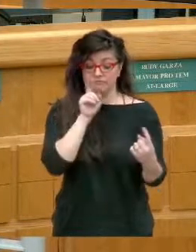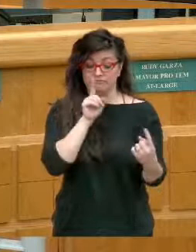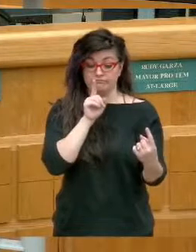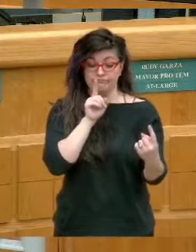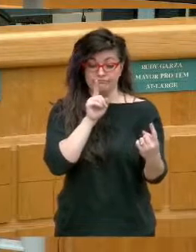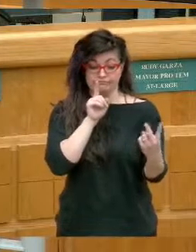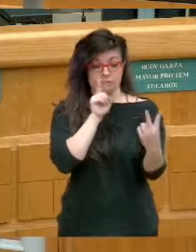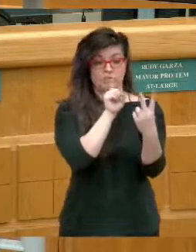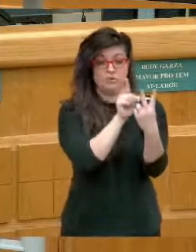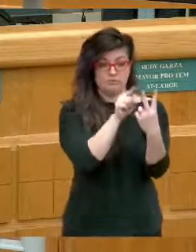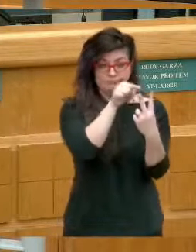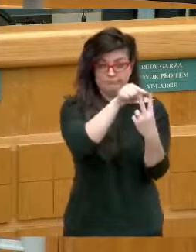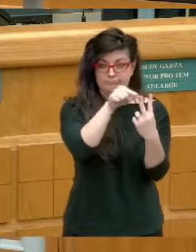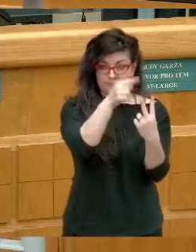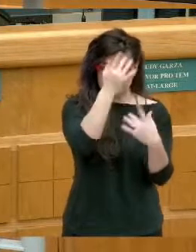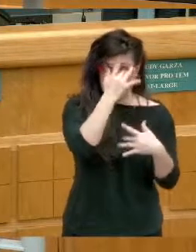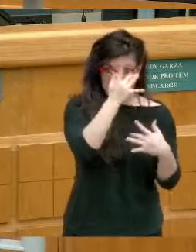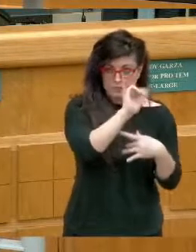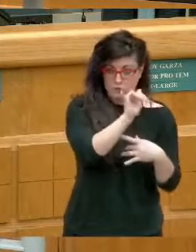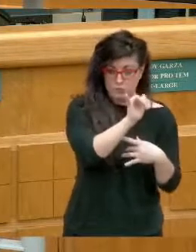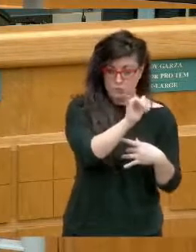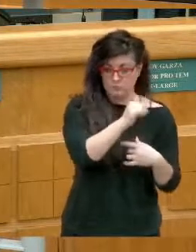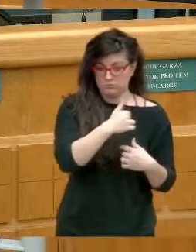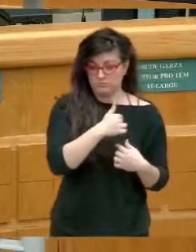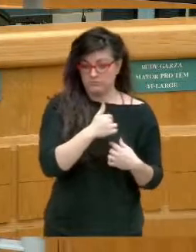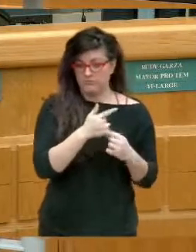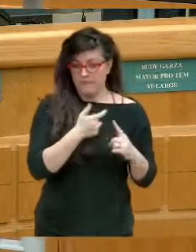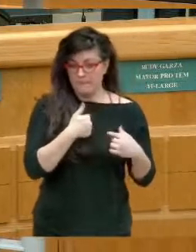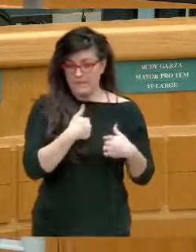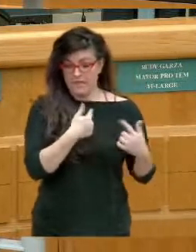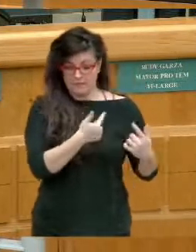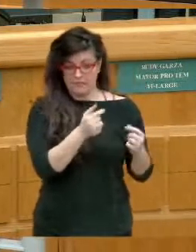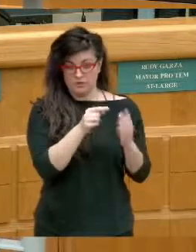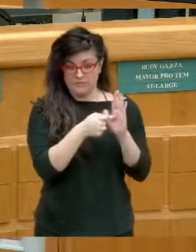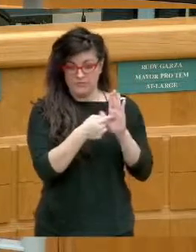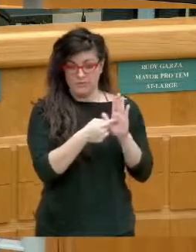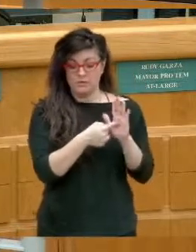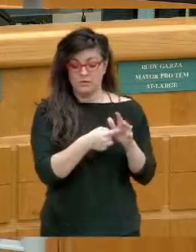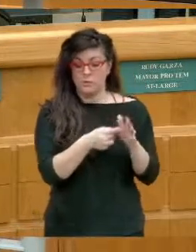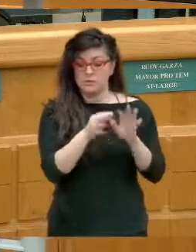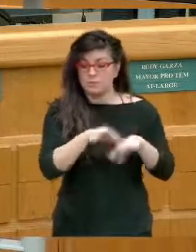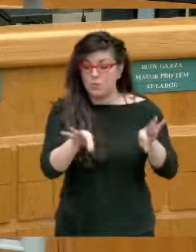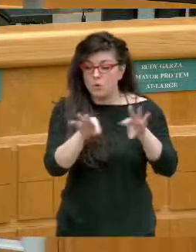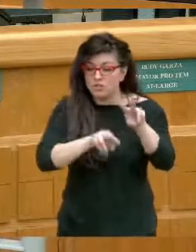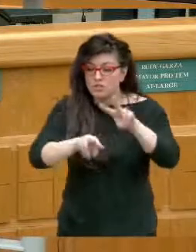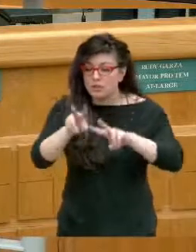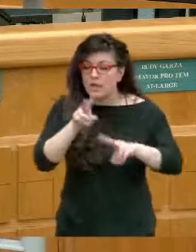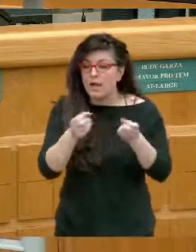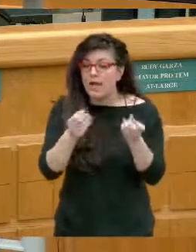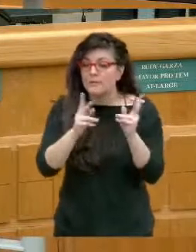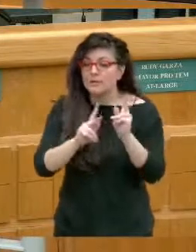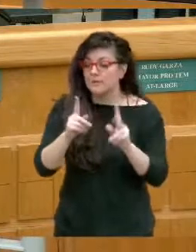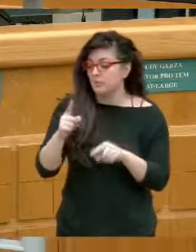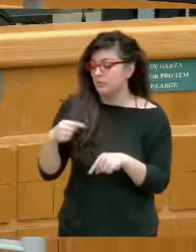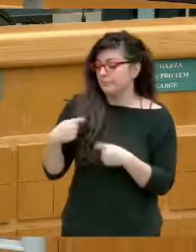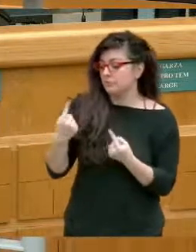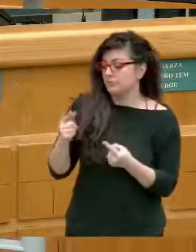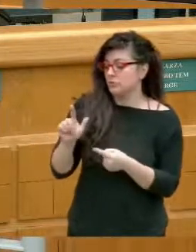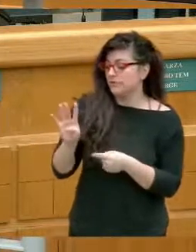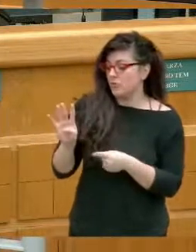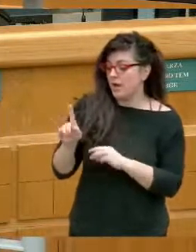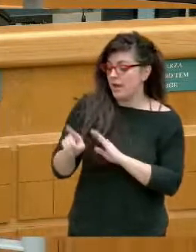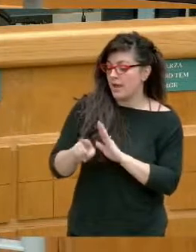that I asked for today was how many people were hospitalized in the past 24 hours, or maybe the previous 24